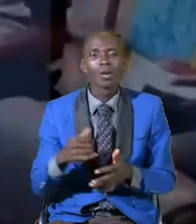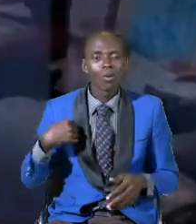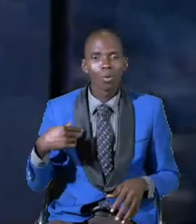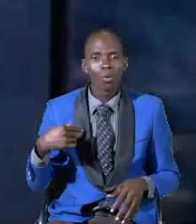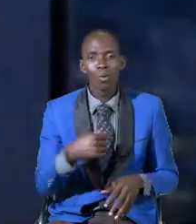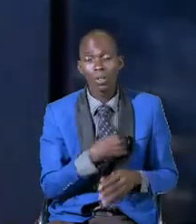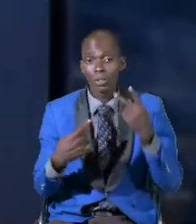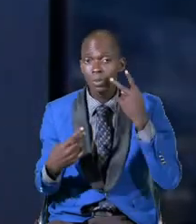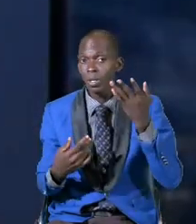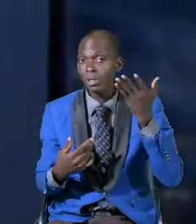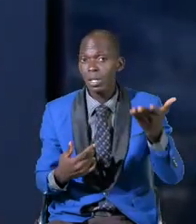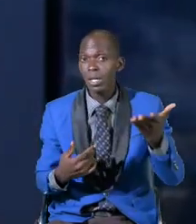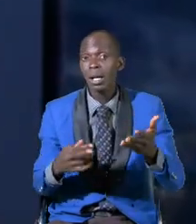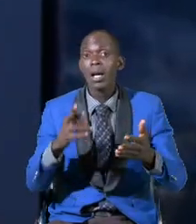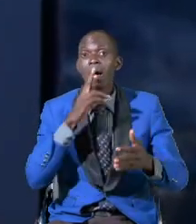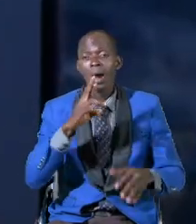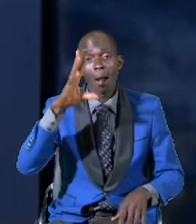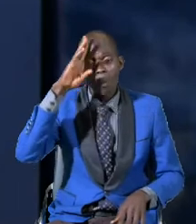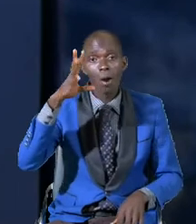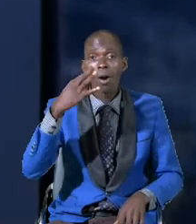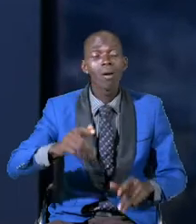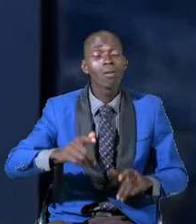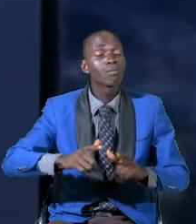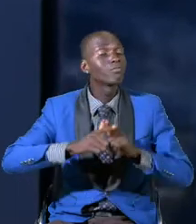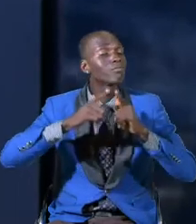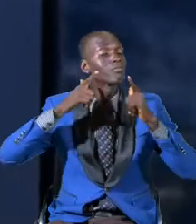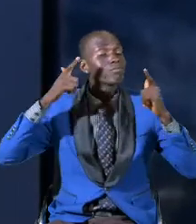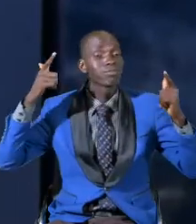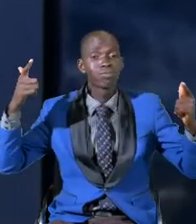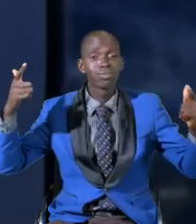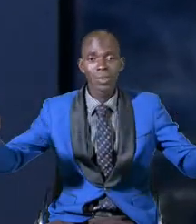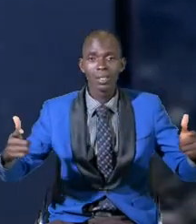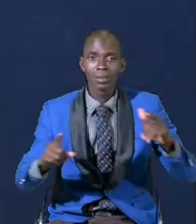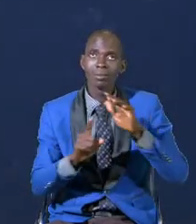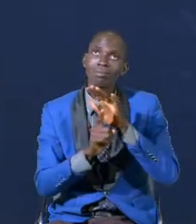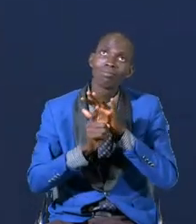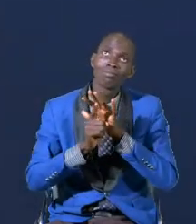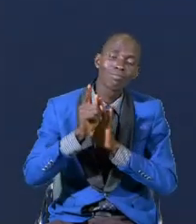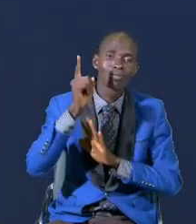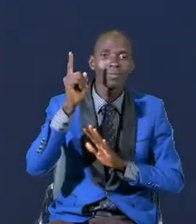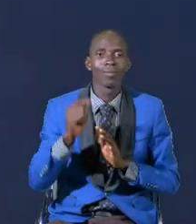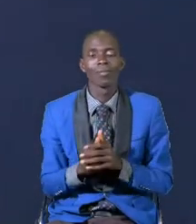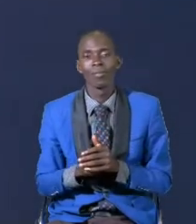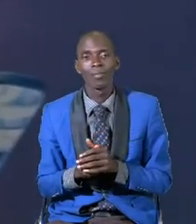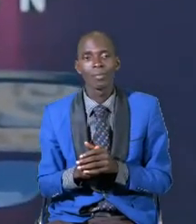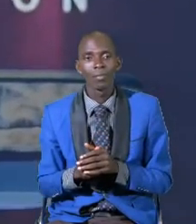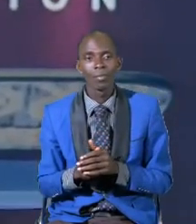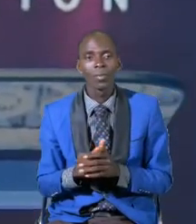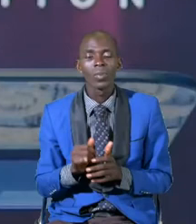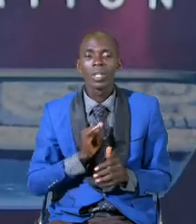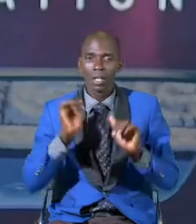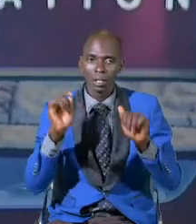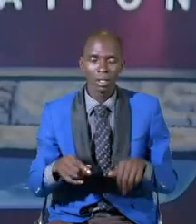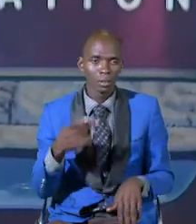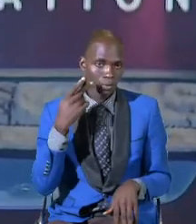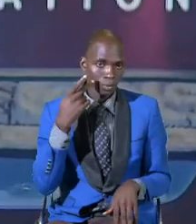are men of great stature. Men of great stature. I can say a lot about that,